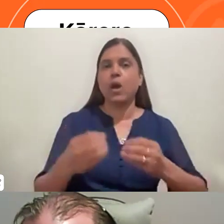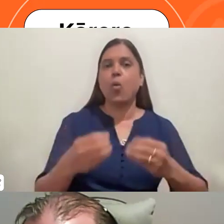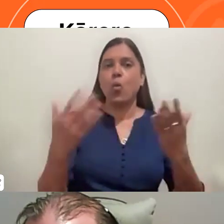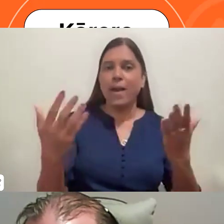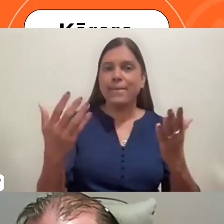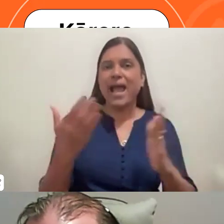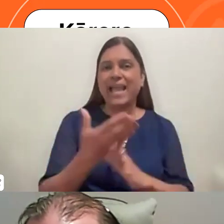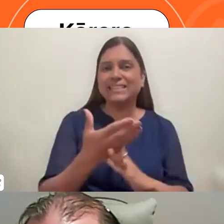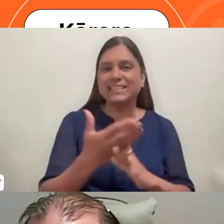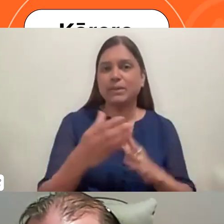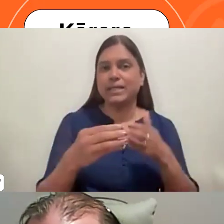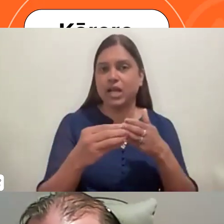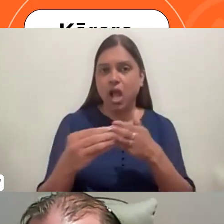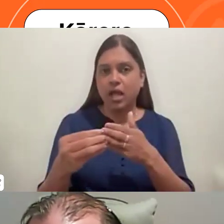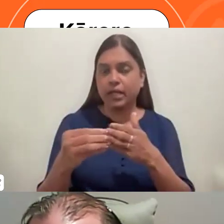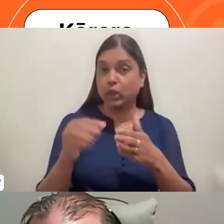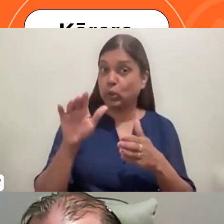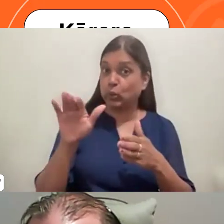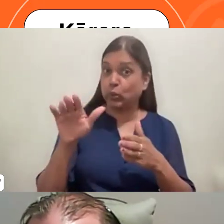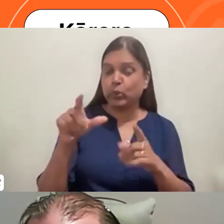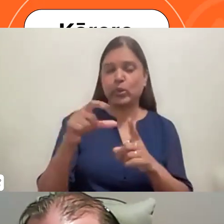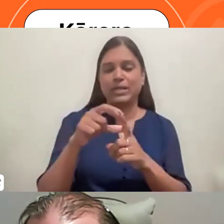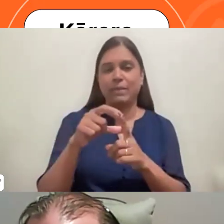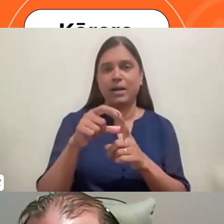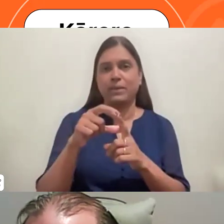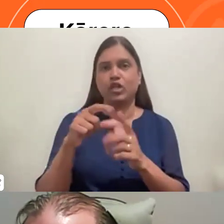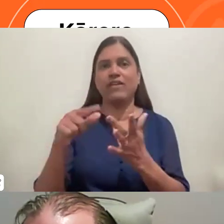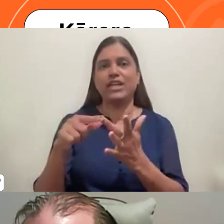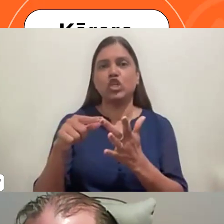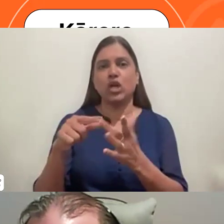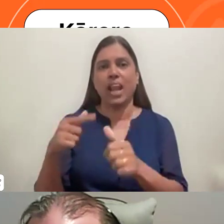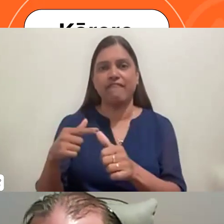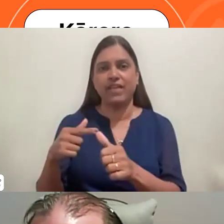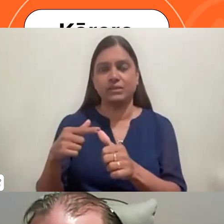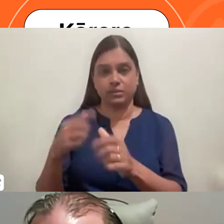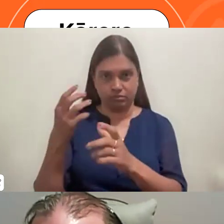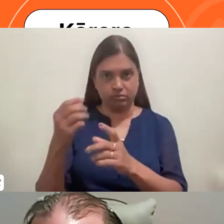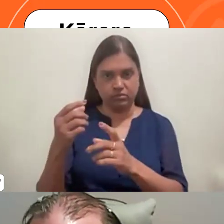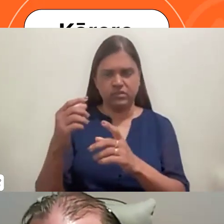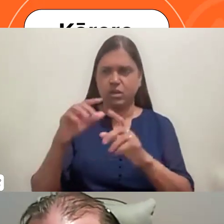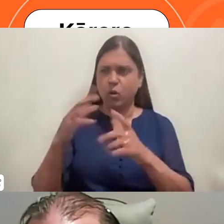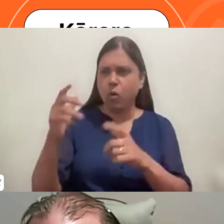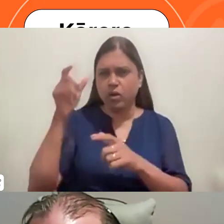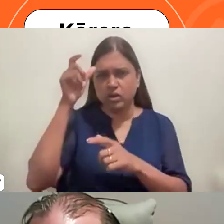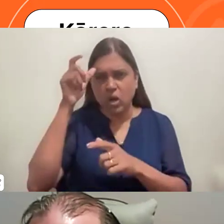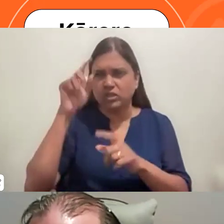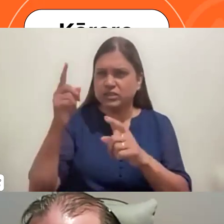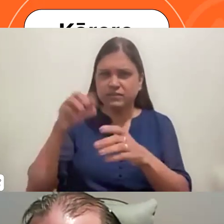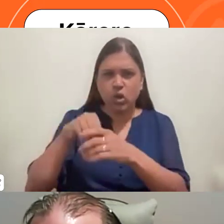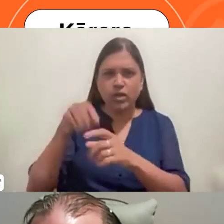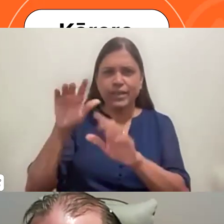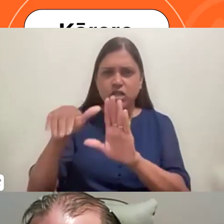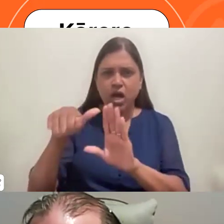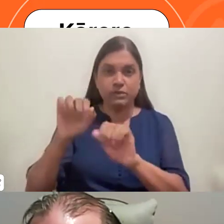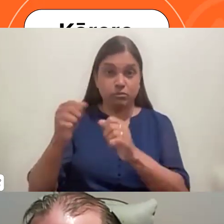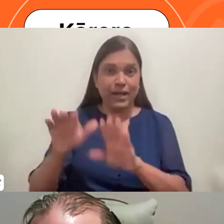Guide developed by the Department of Internal Affairs, which breaks down all the knowledge areas and different content types to